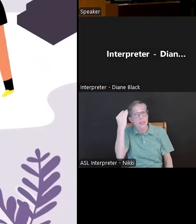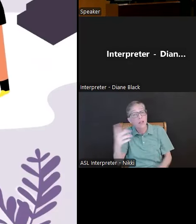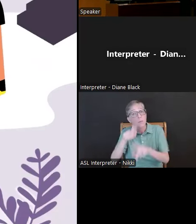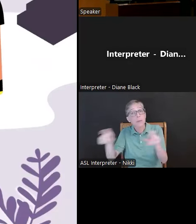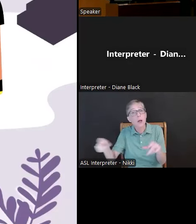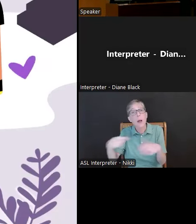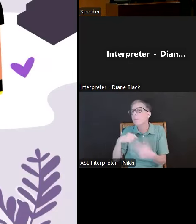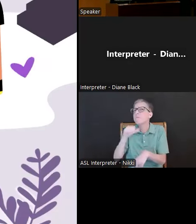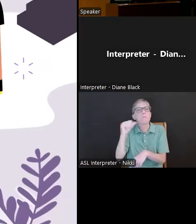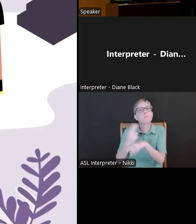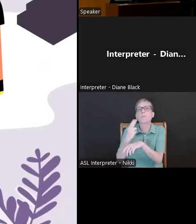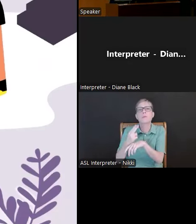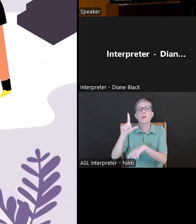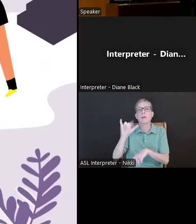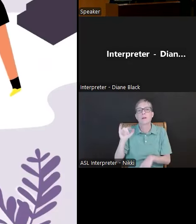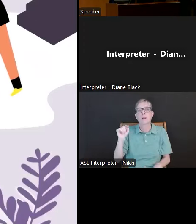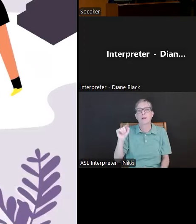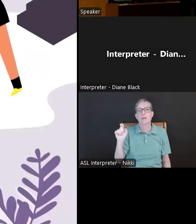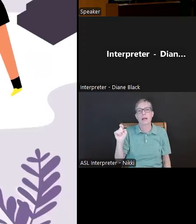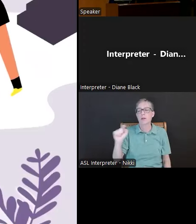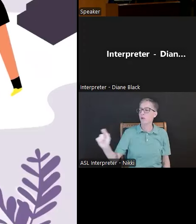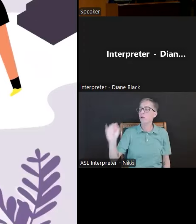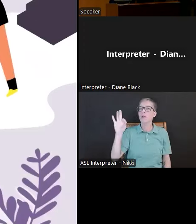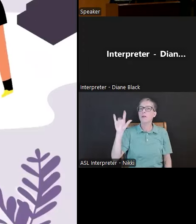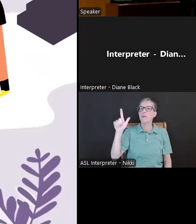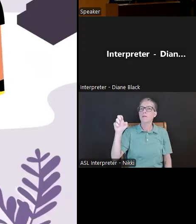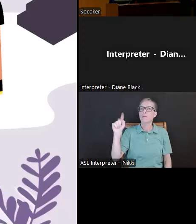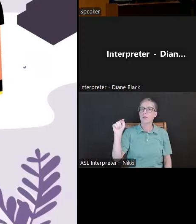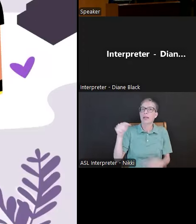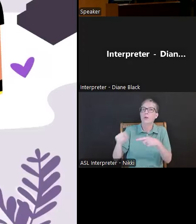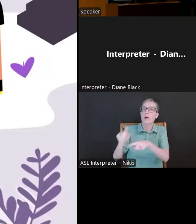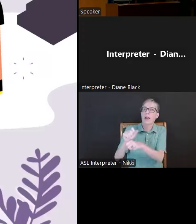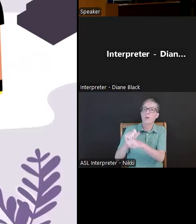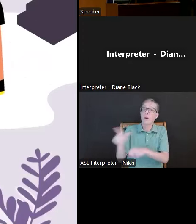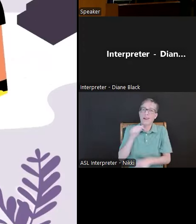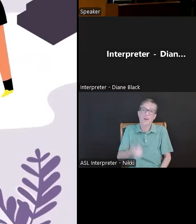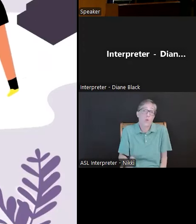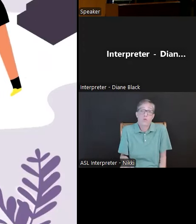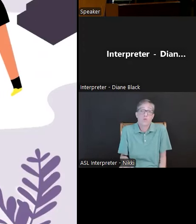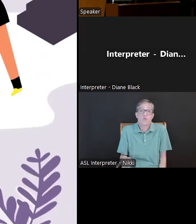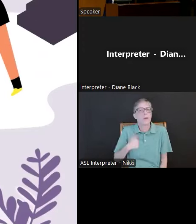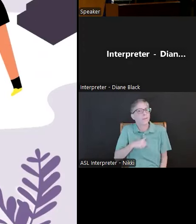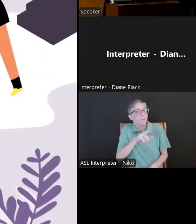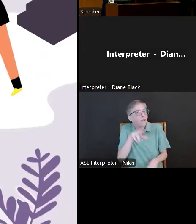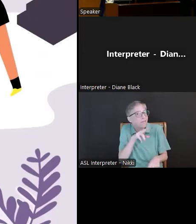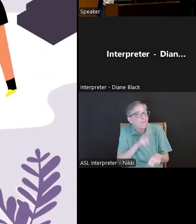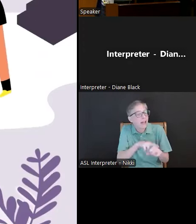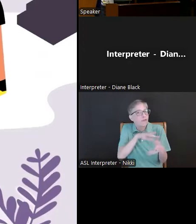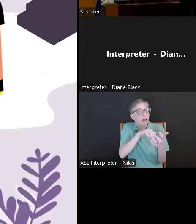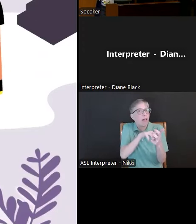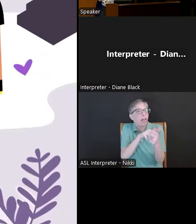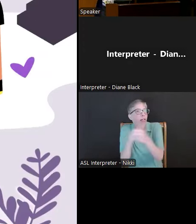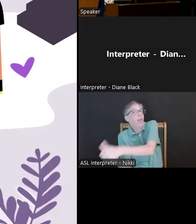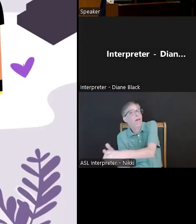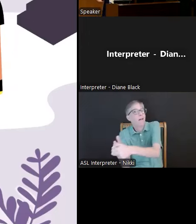don't go by Lytle Flint at work. And again, like we naturally just accommodate and shift our thinking when it